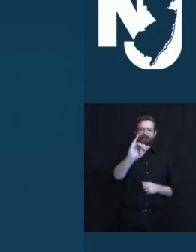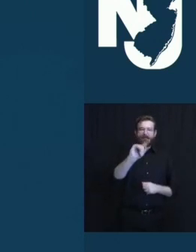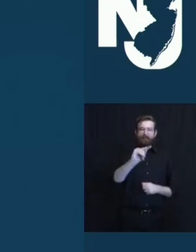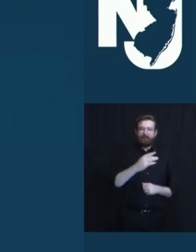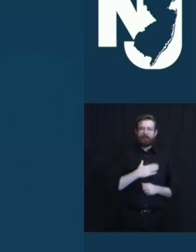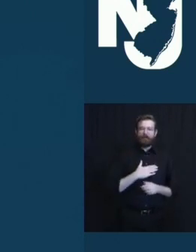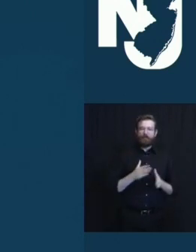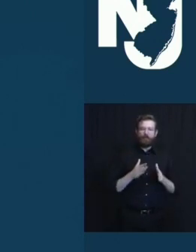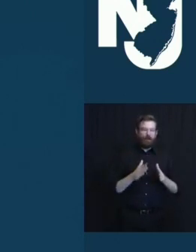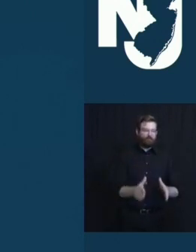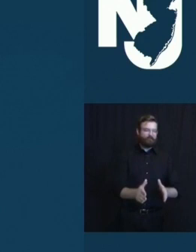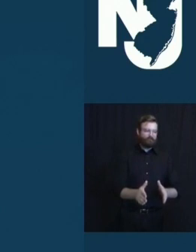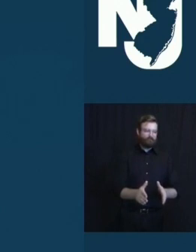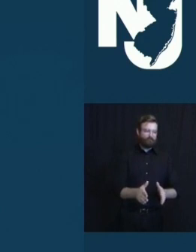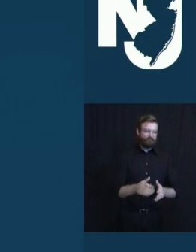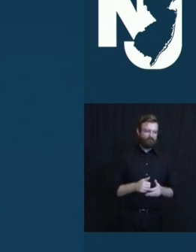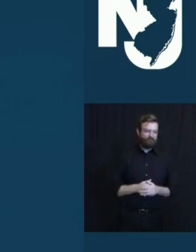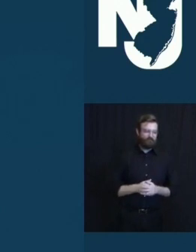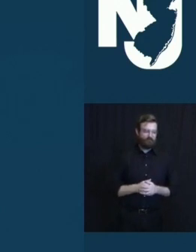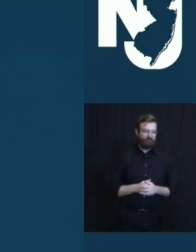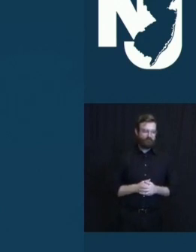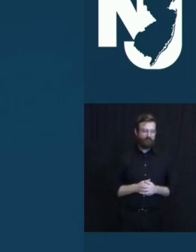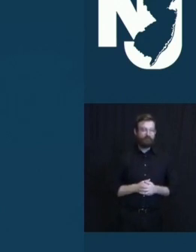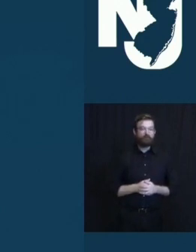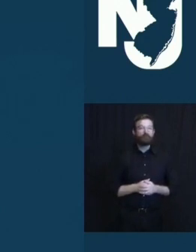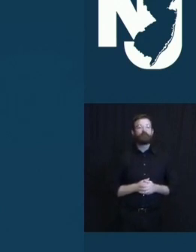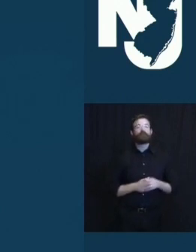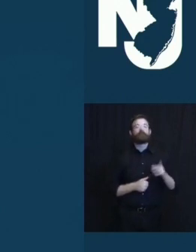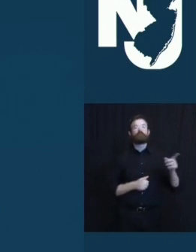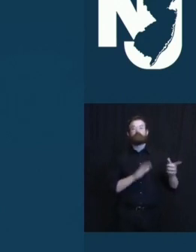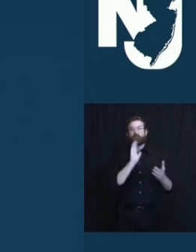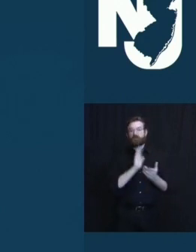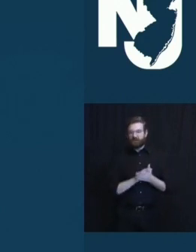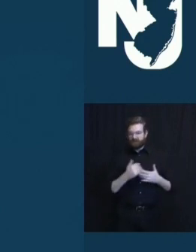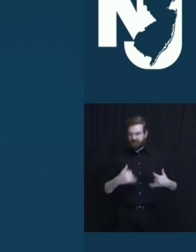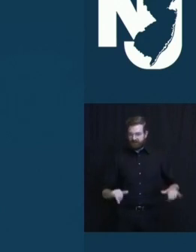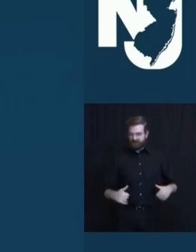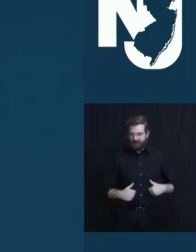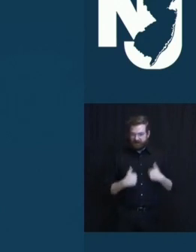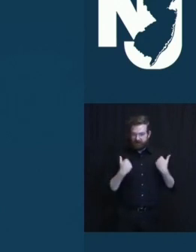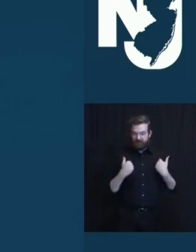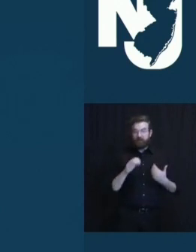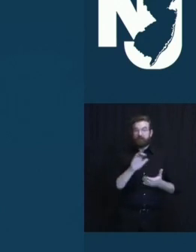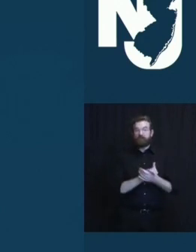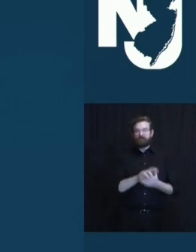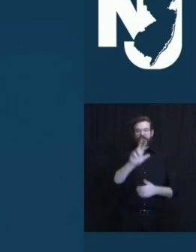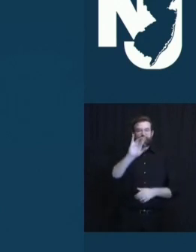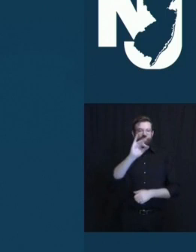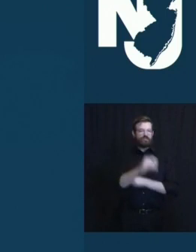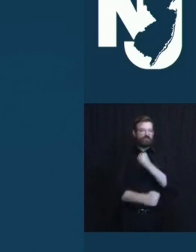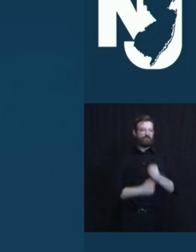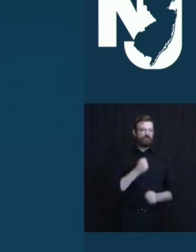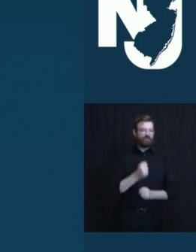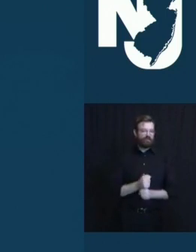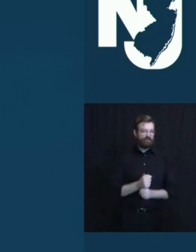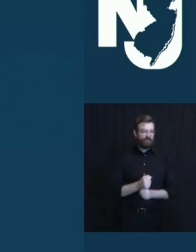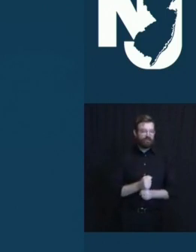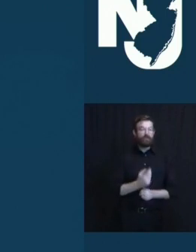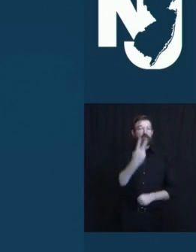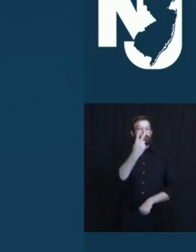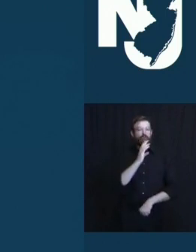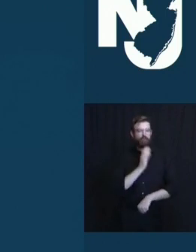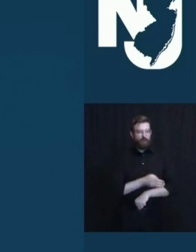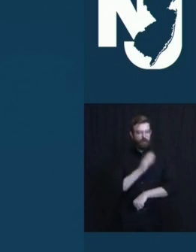two daughters, Jennifer and Suzanne, and his son, David, and I had the honor to speak with all four of them yesterday. He's also survived by his